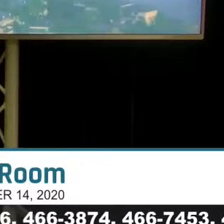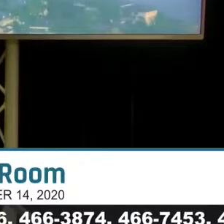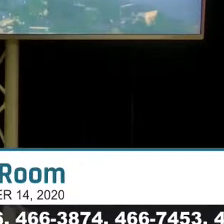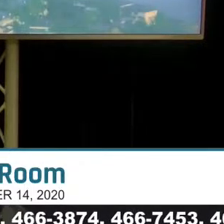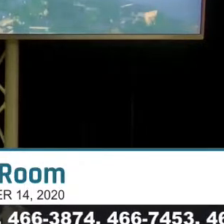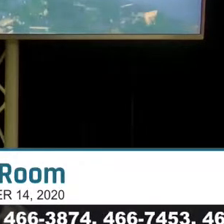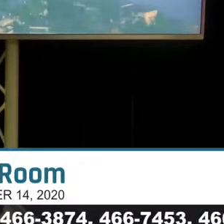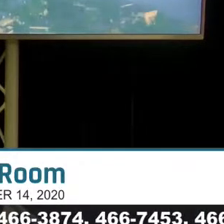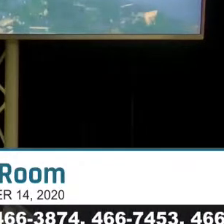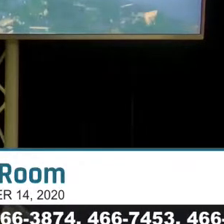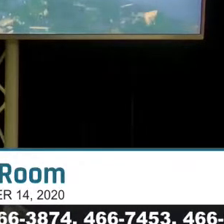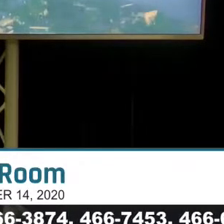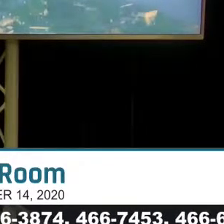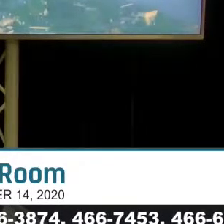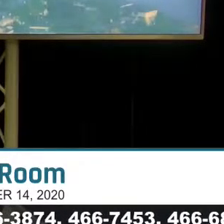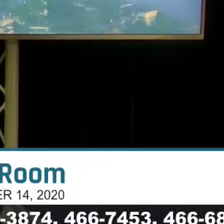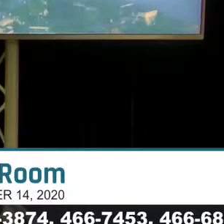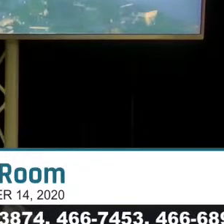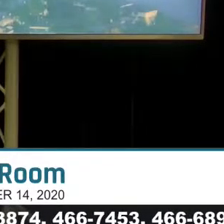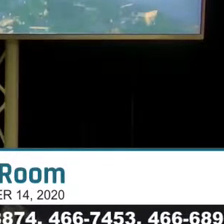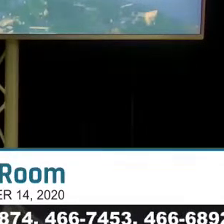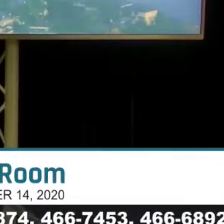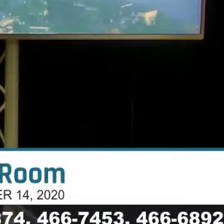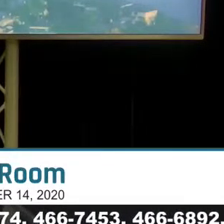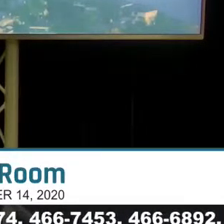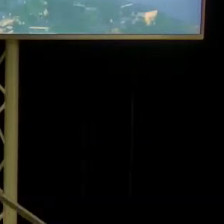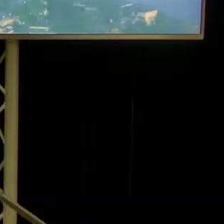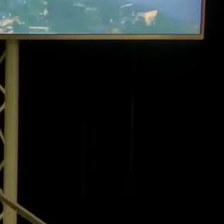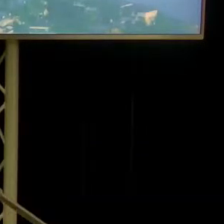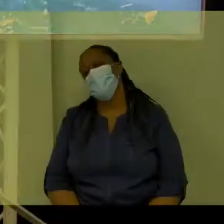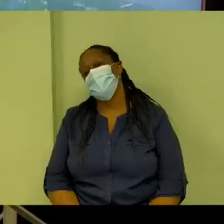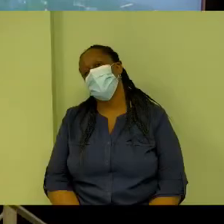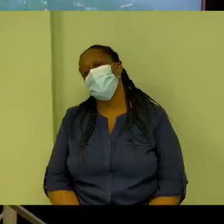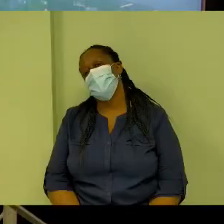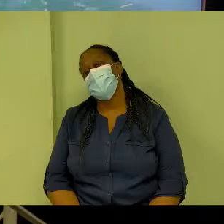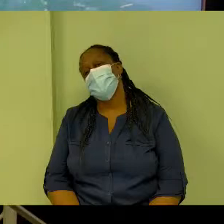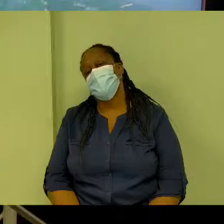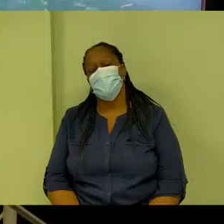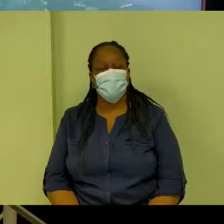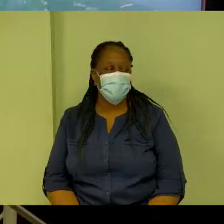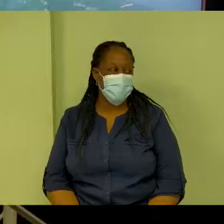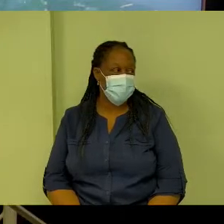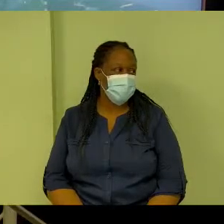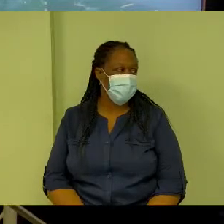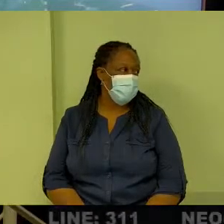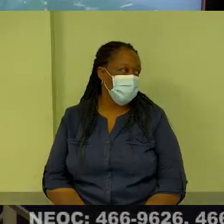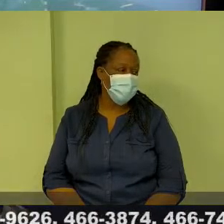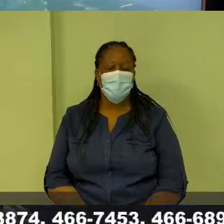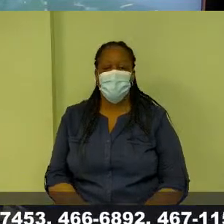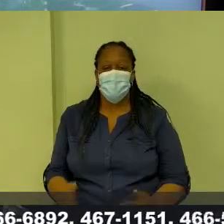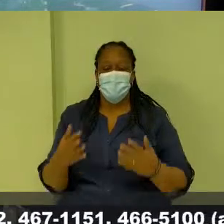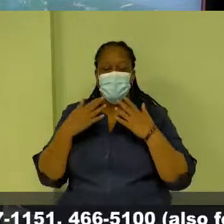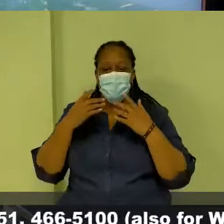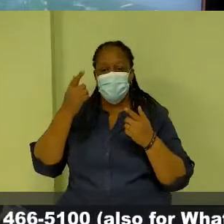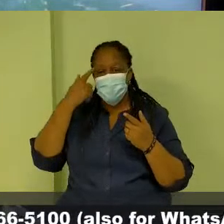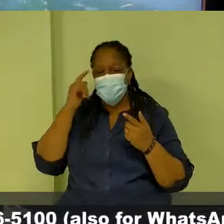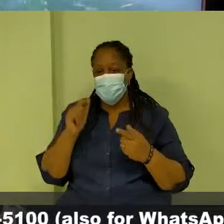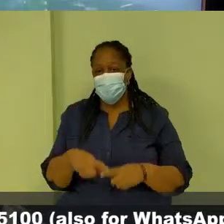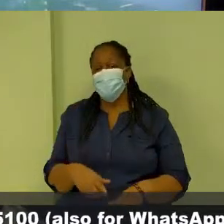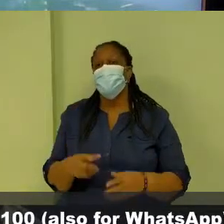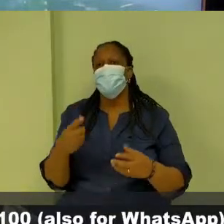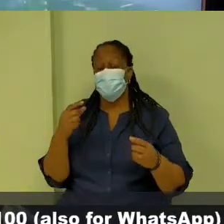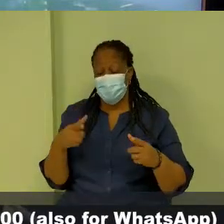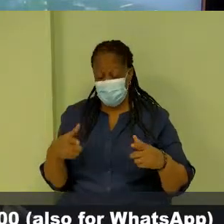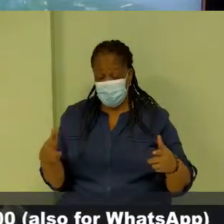Thank you very much, Dr. Laws, for your comprehensive presentation.